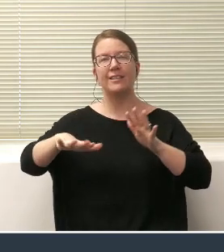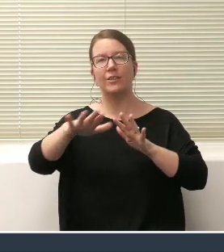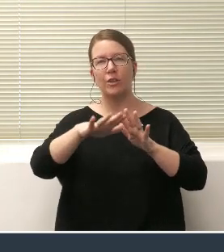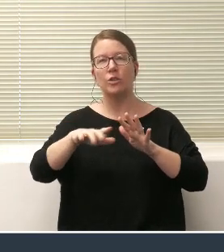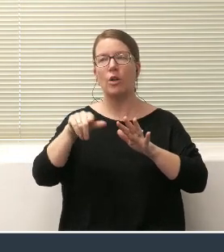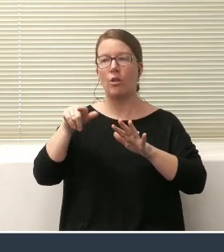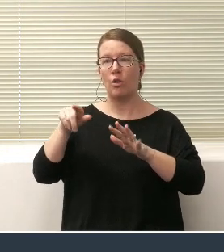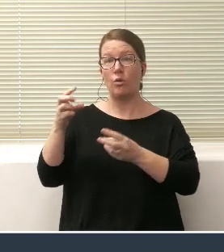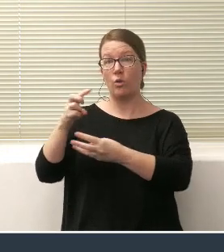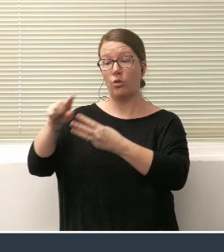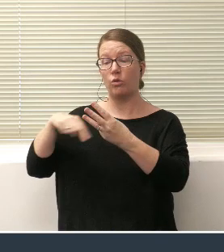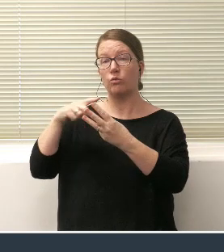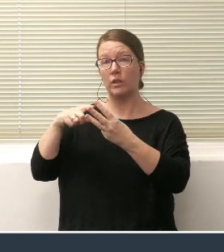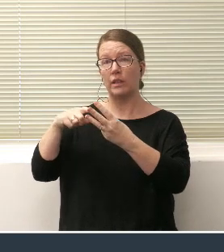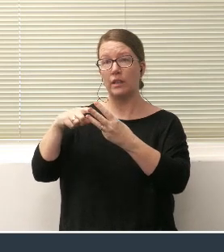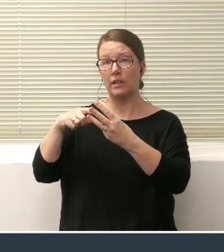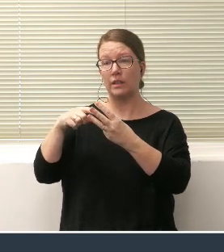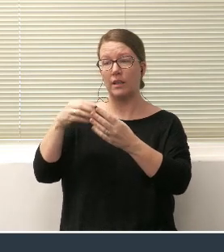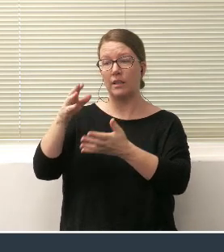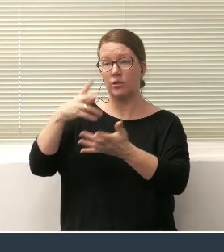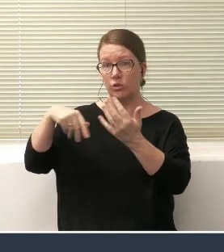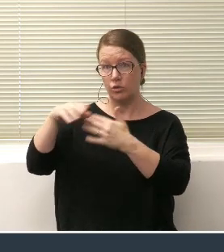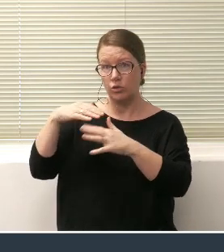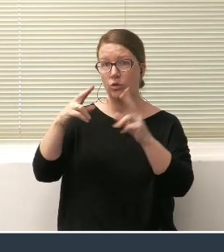we would divest those 3